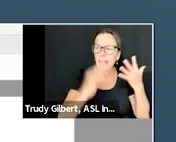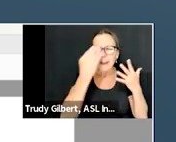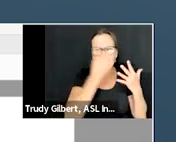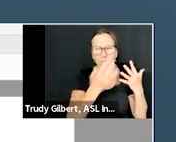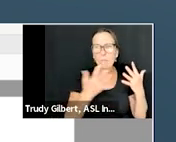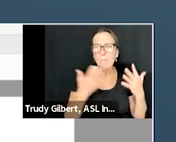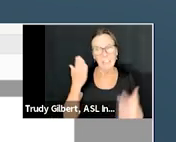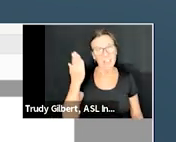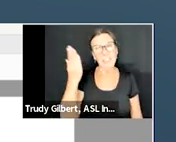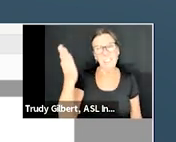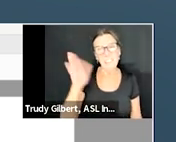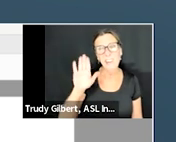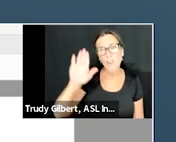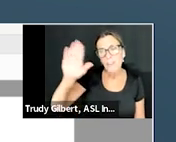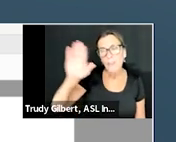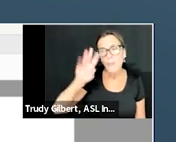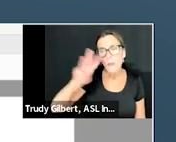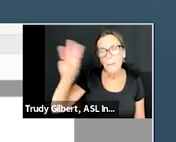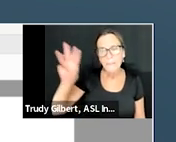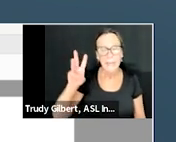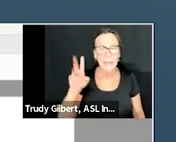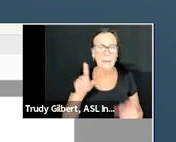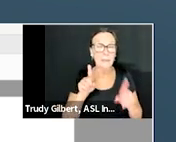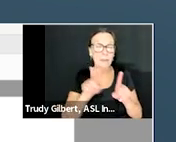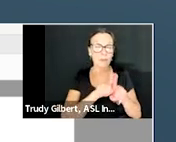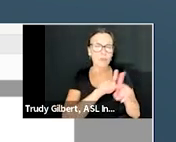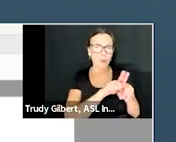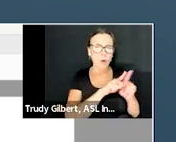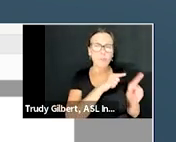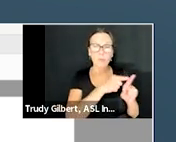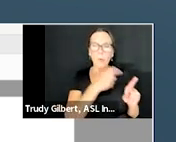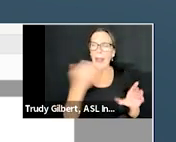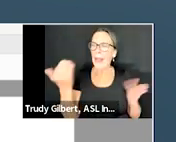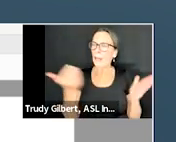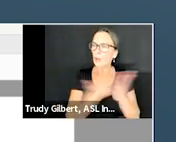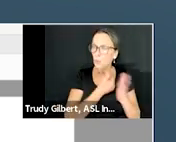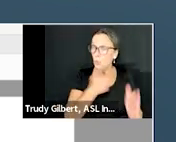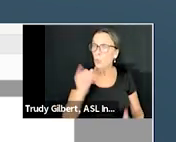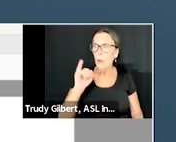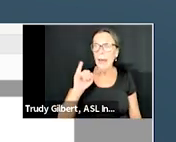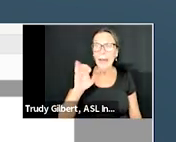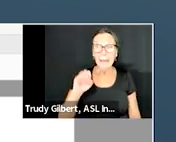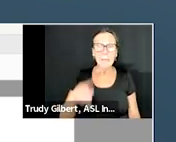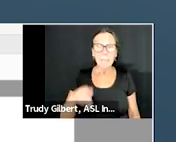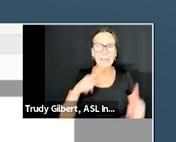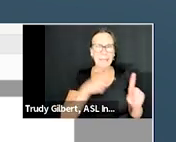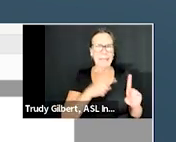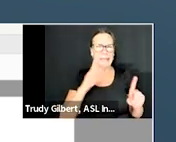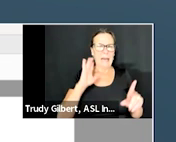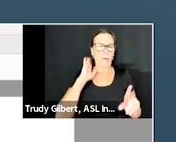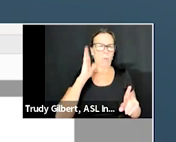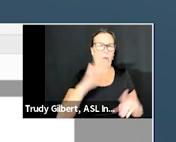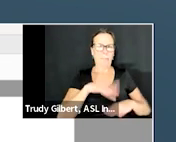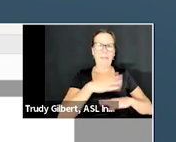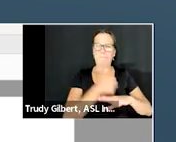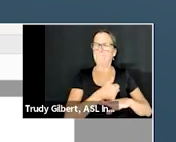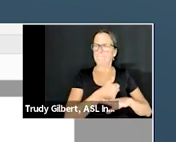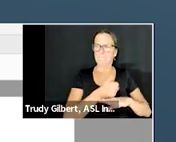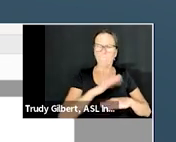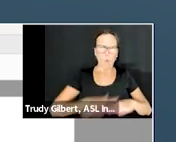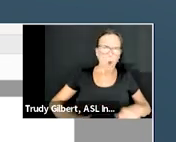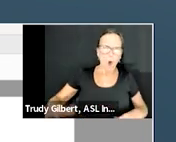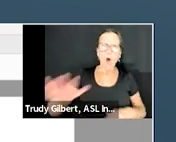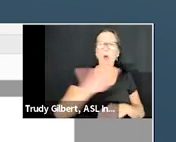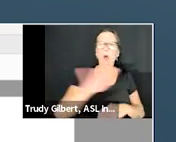know. There's also going to be a new IEP that will be implemented across the state in